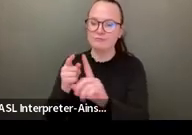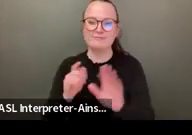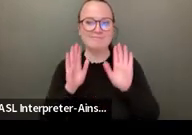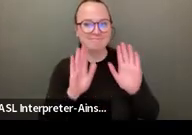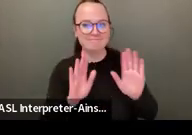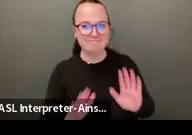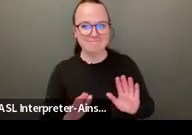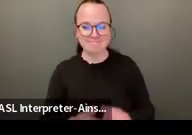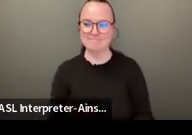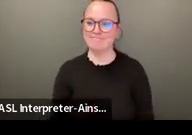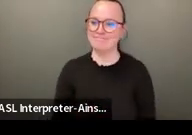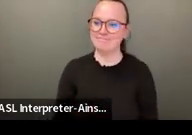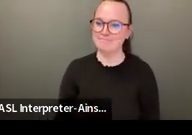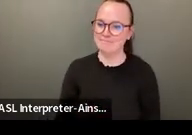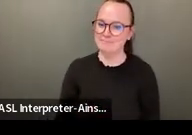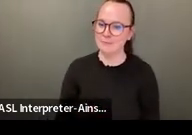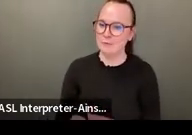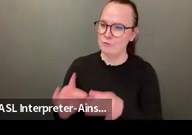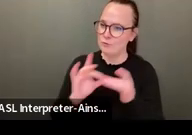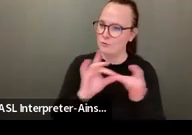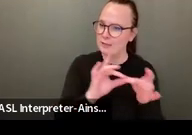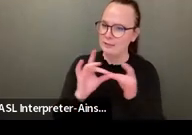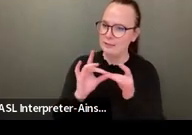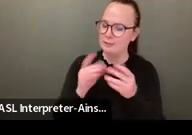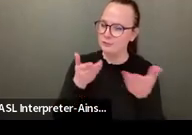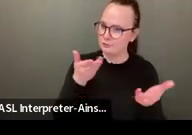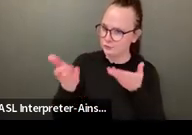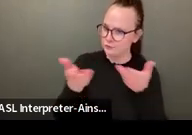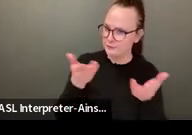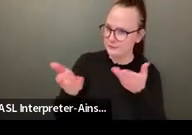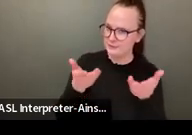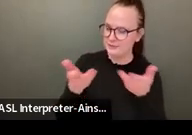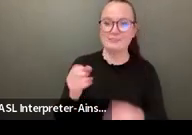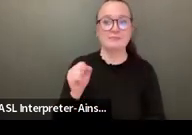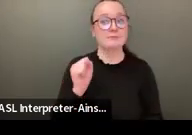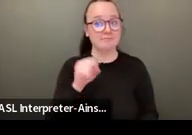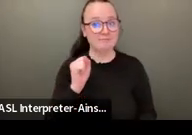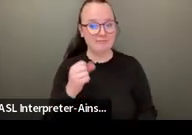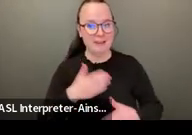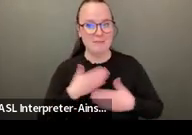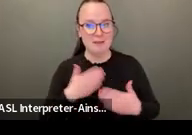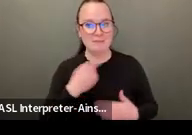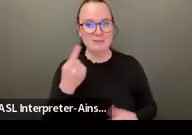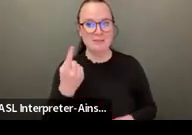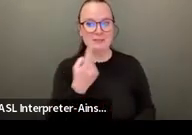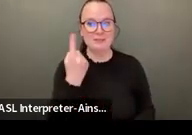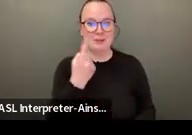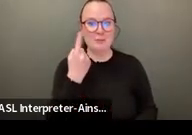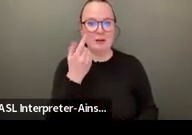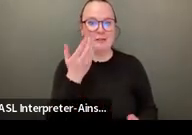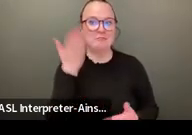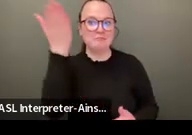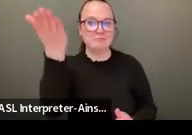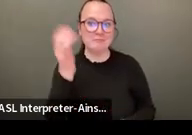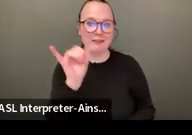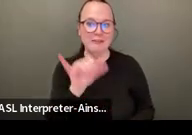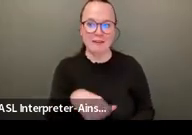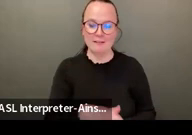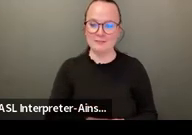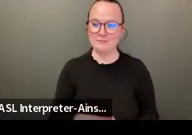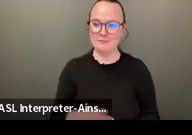Mm-hmm. Related services. Yeah, that I'm glad someone brought that up because we have some trainings that we